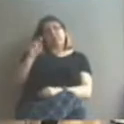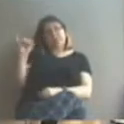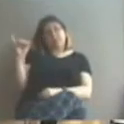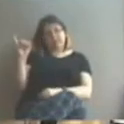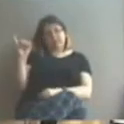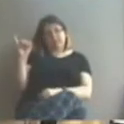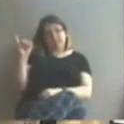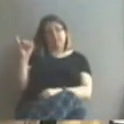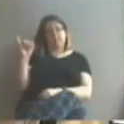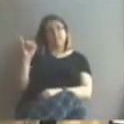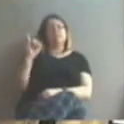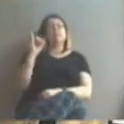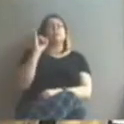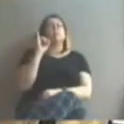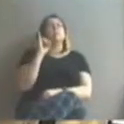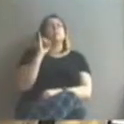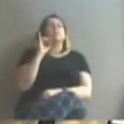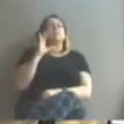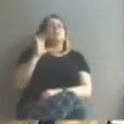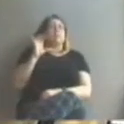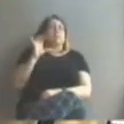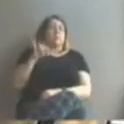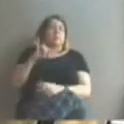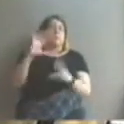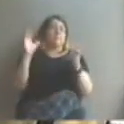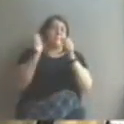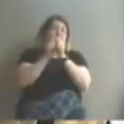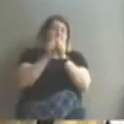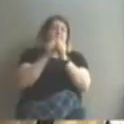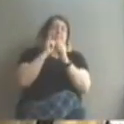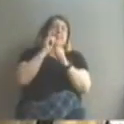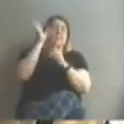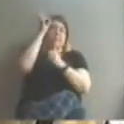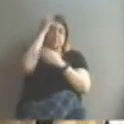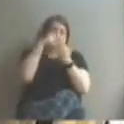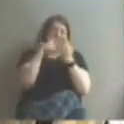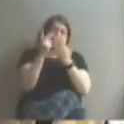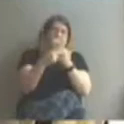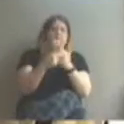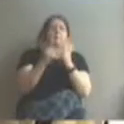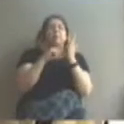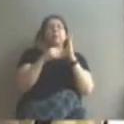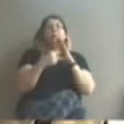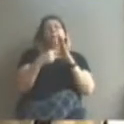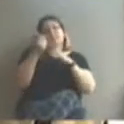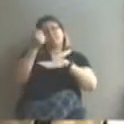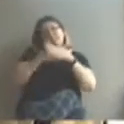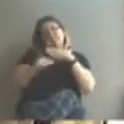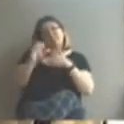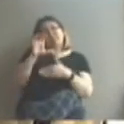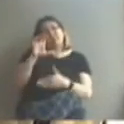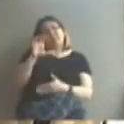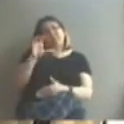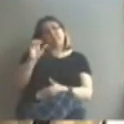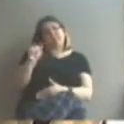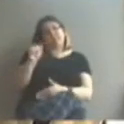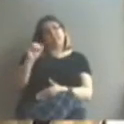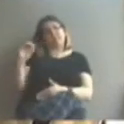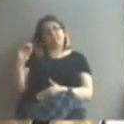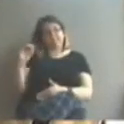this recommendation, they are put together for federal programs with the intent of also bringing that under the Chief Academic